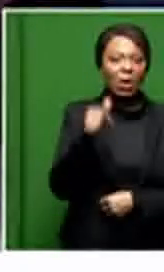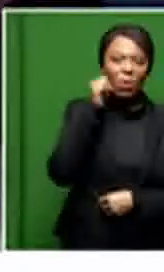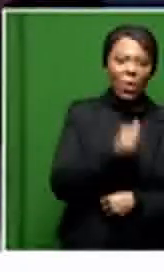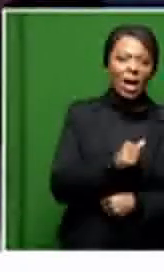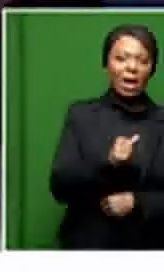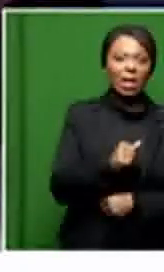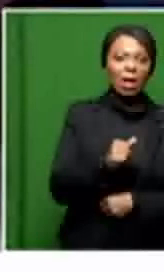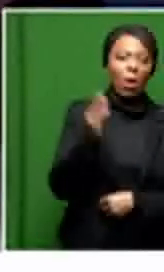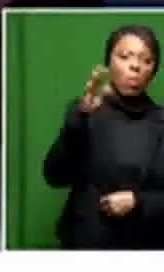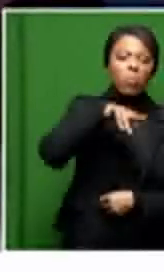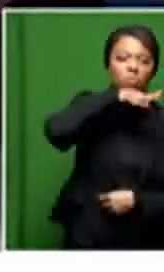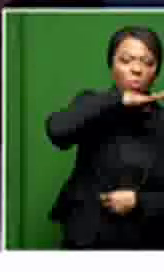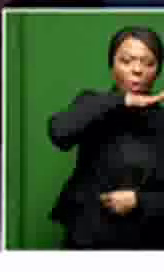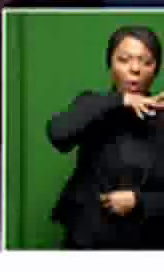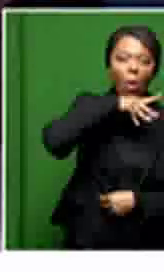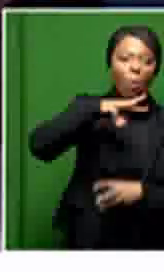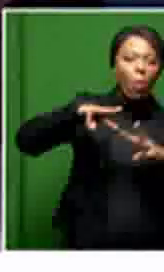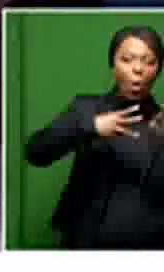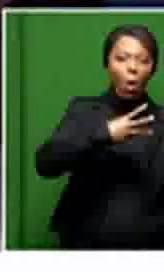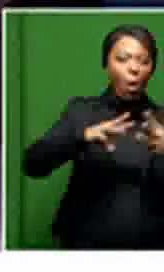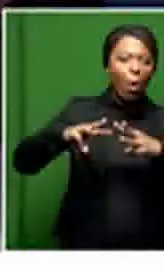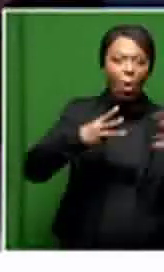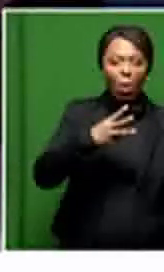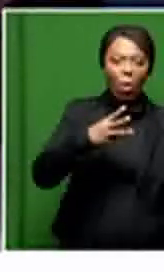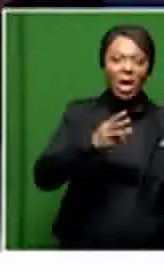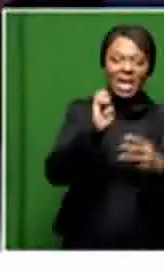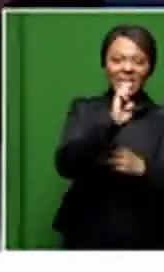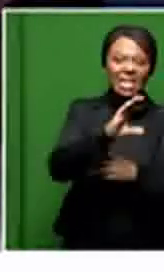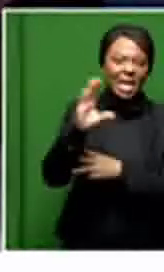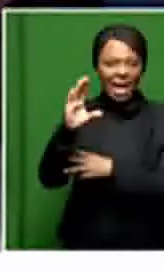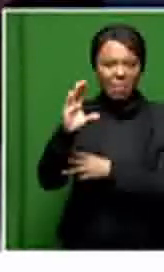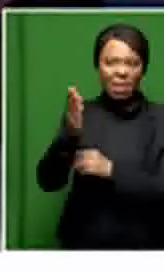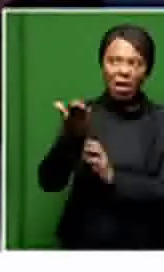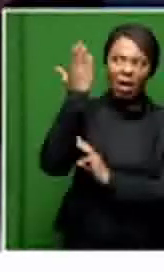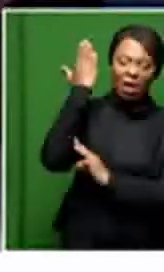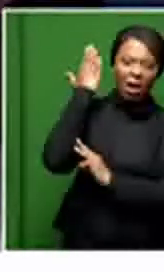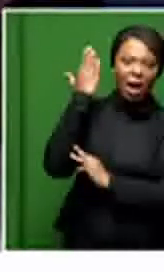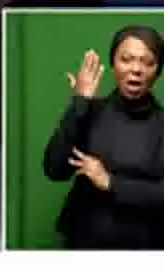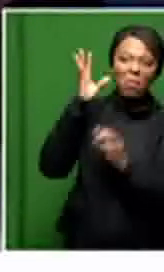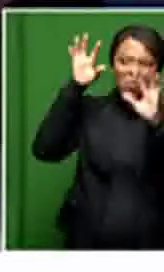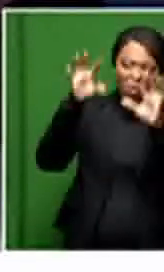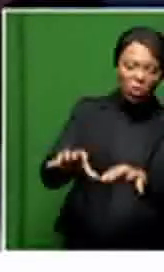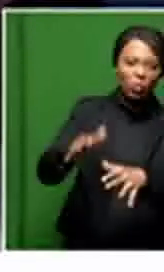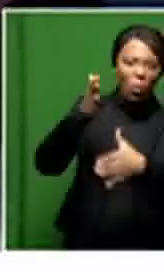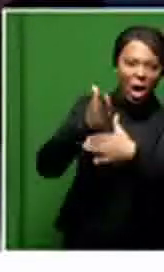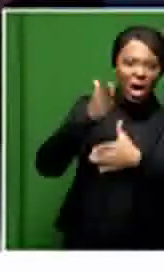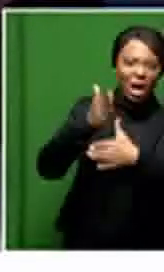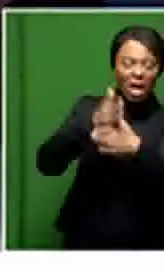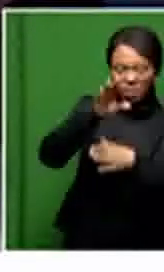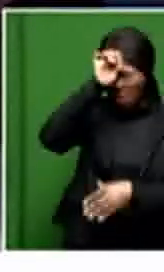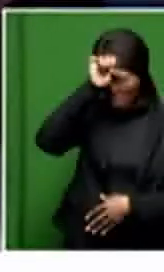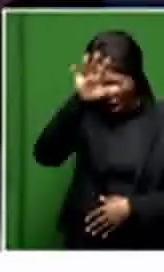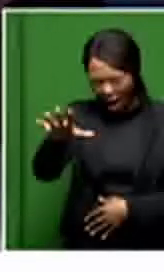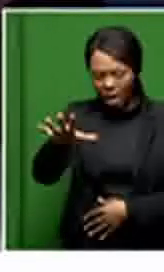the dislocation in the Eastern Cape, that great warriors in the 100-Year War were forced to work as miners, as